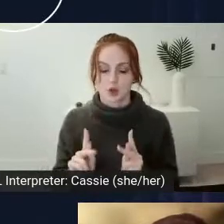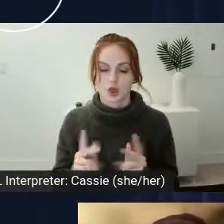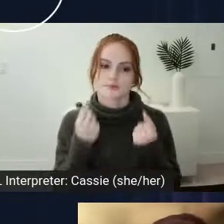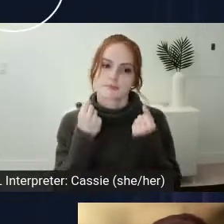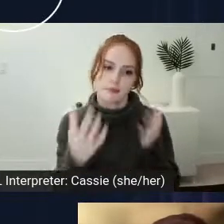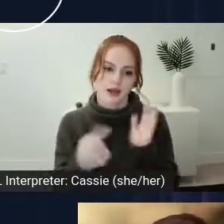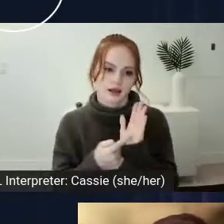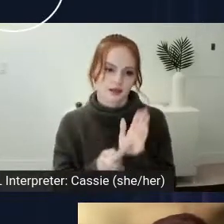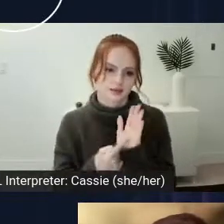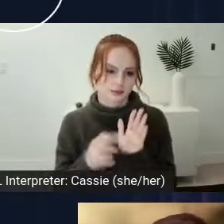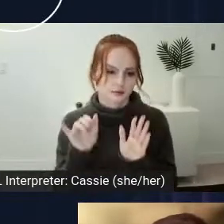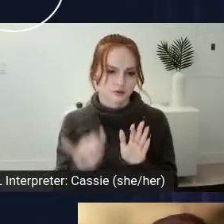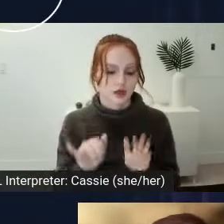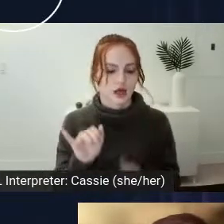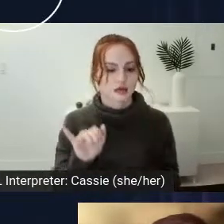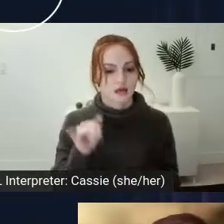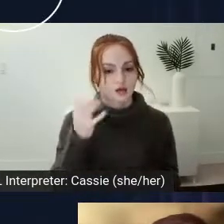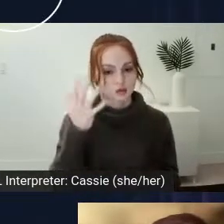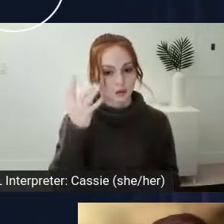is why